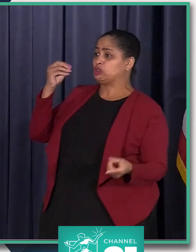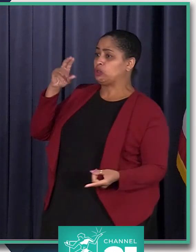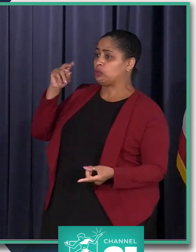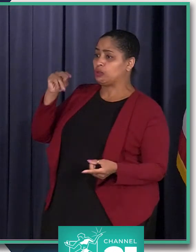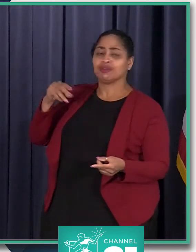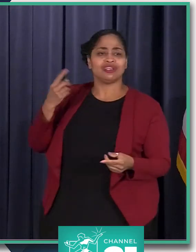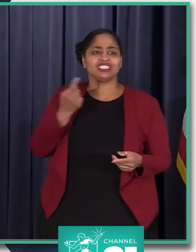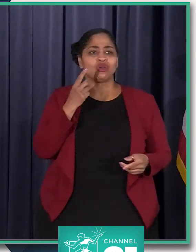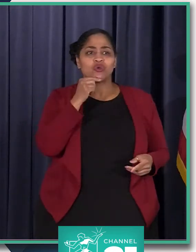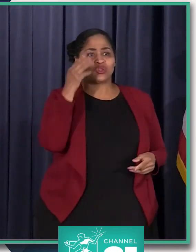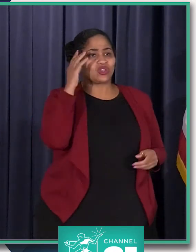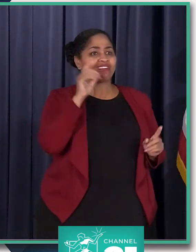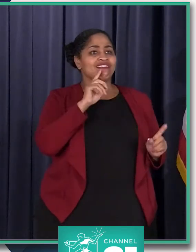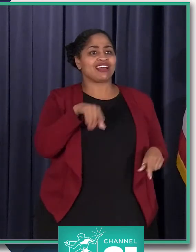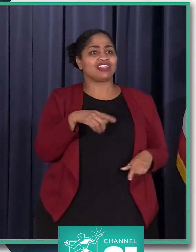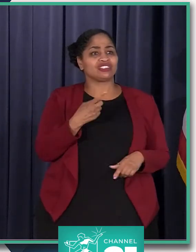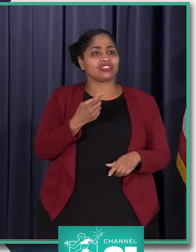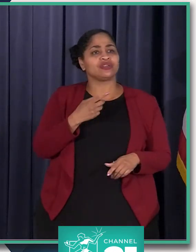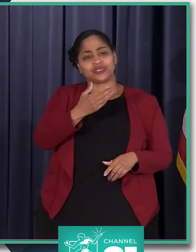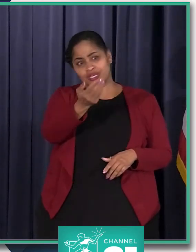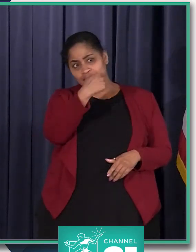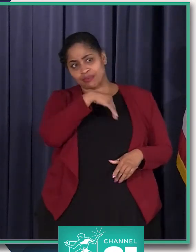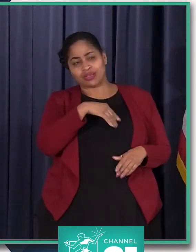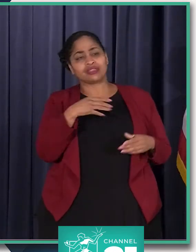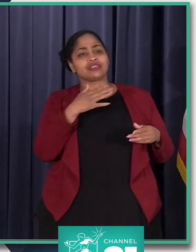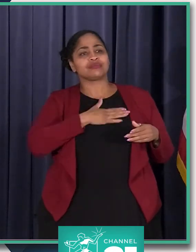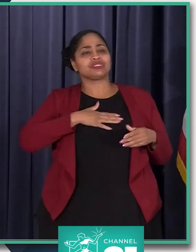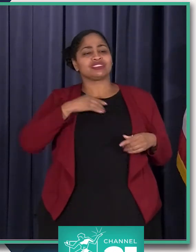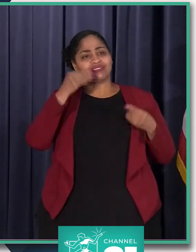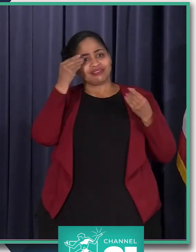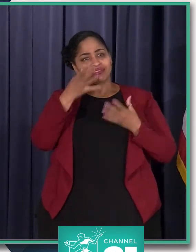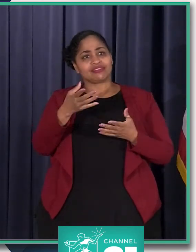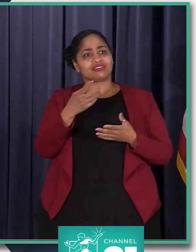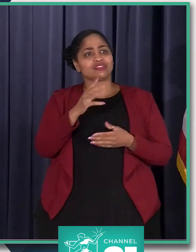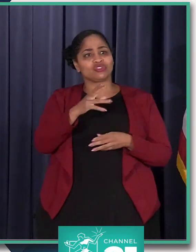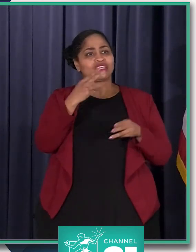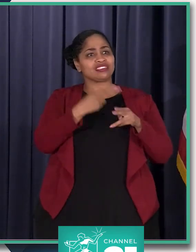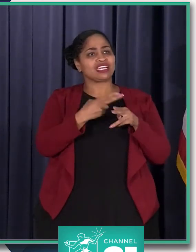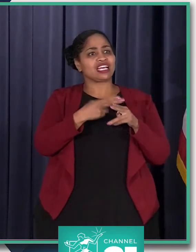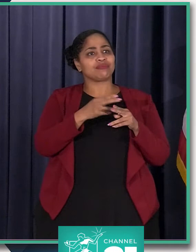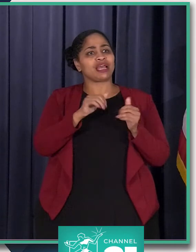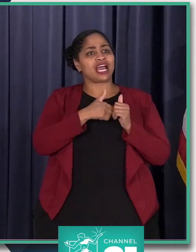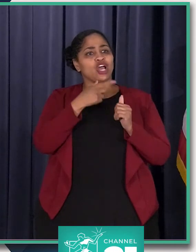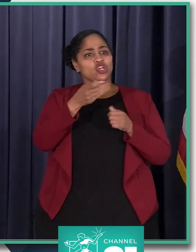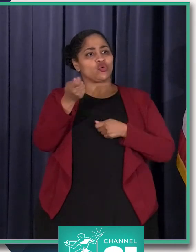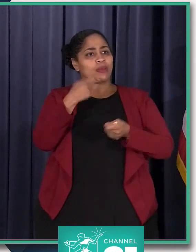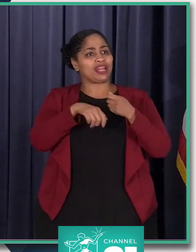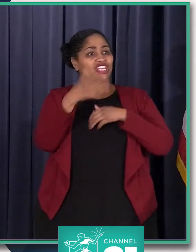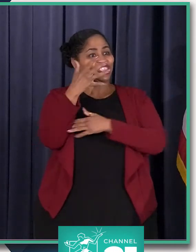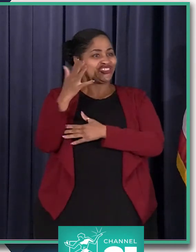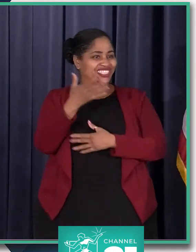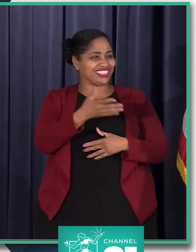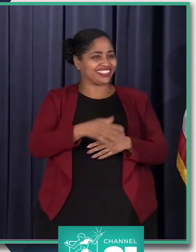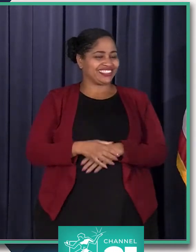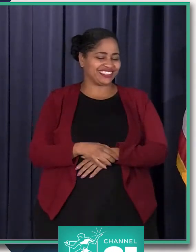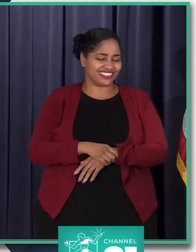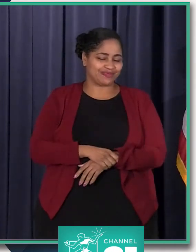Go ahead. We have somebody who knows the answer. Come on up. Tell them your name and tell them how you're going to replace the trees.